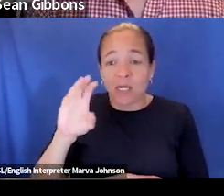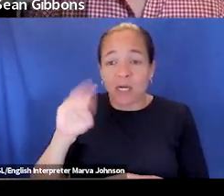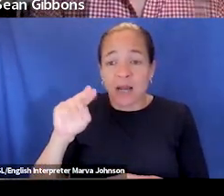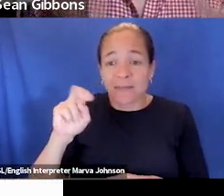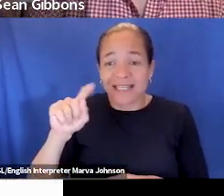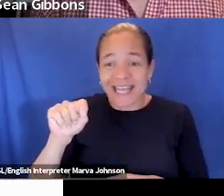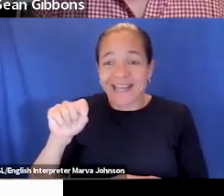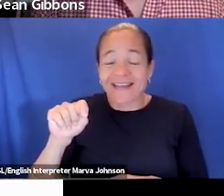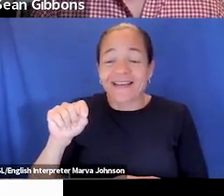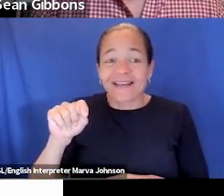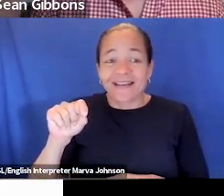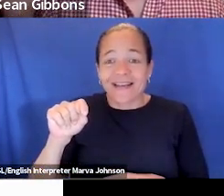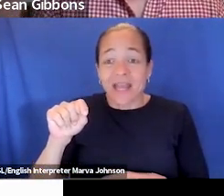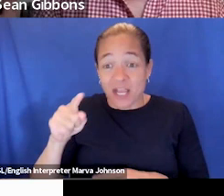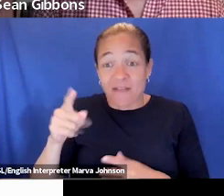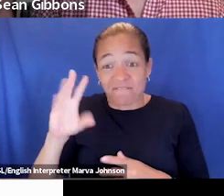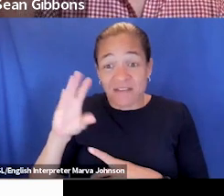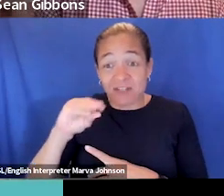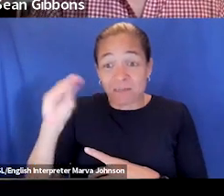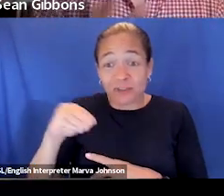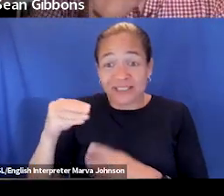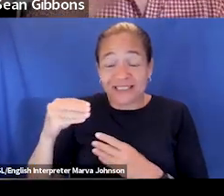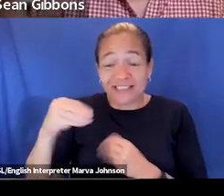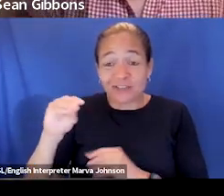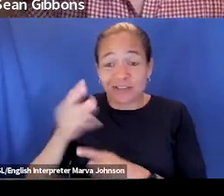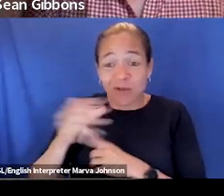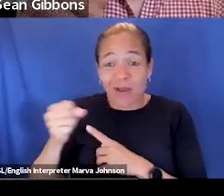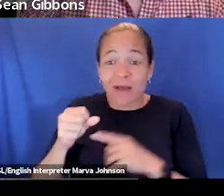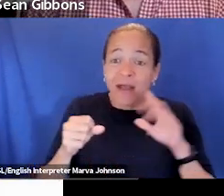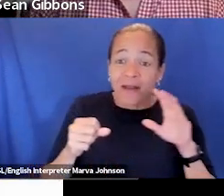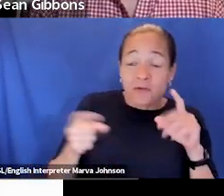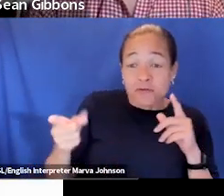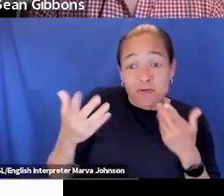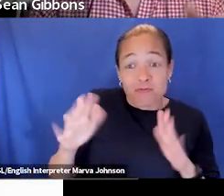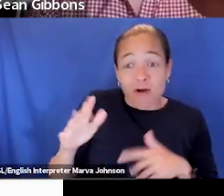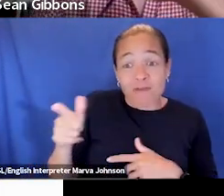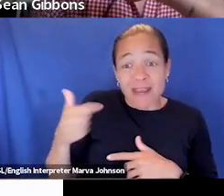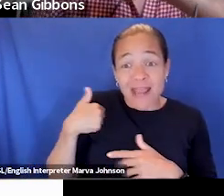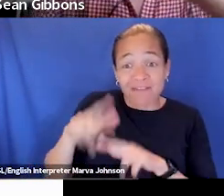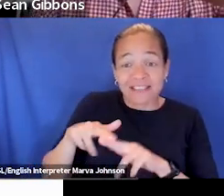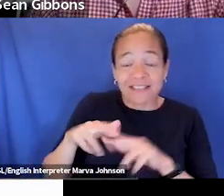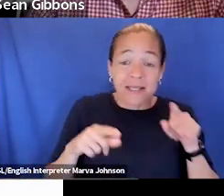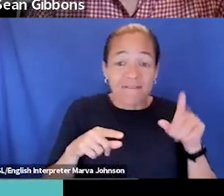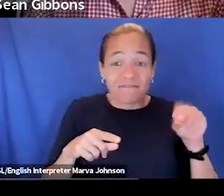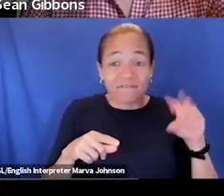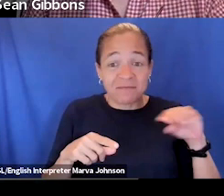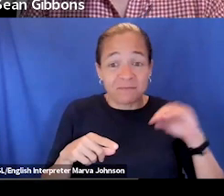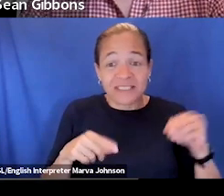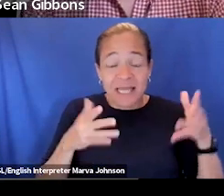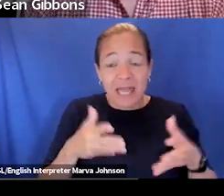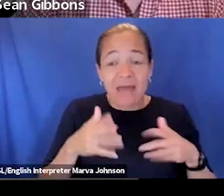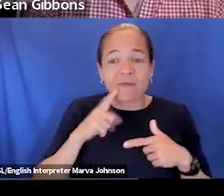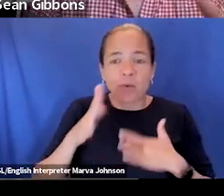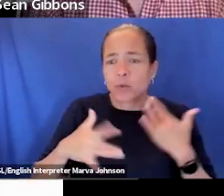out. So literally about 500 folks now have seats. If you're among them, you're all set. We're excited to see you. I can't tell you how excited we are, because it's going to be an